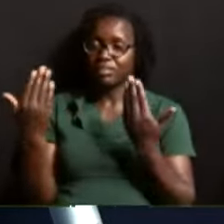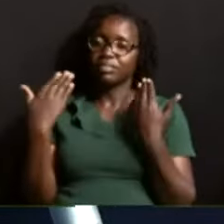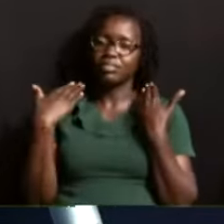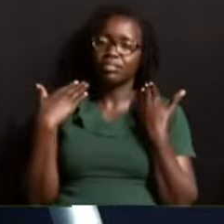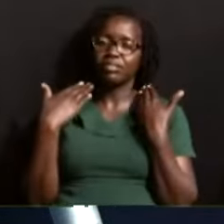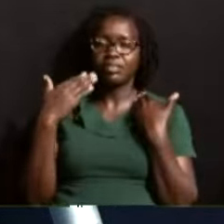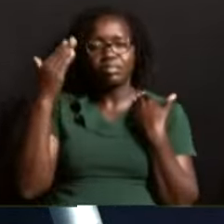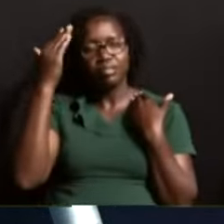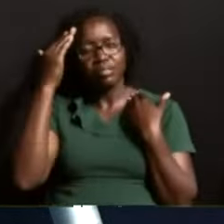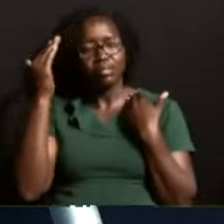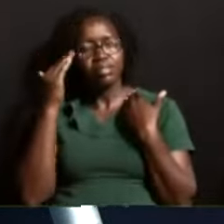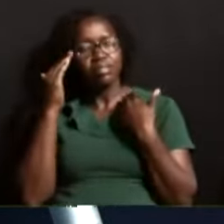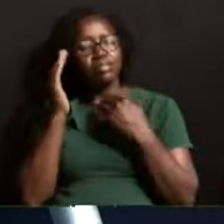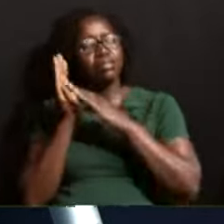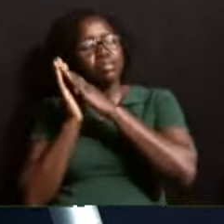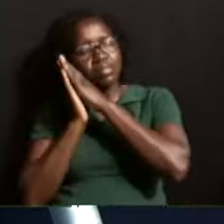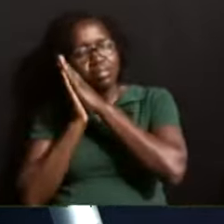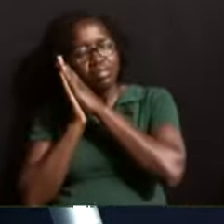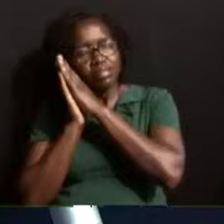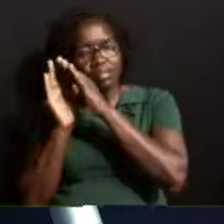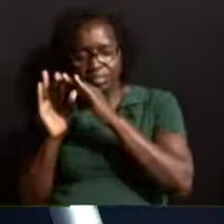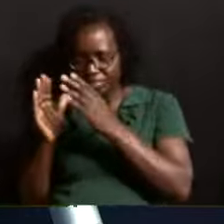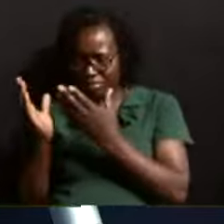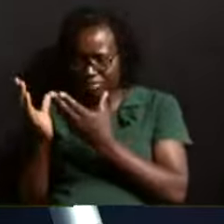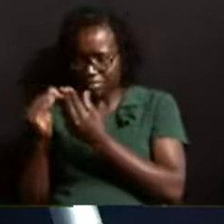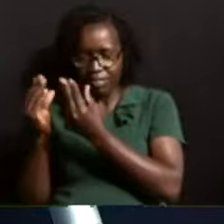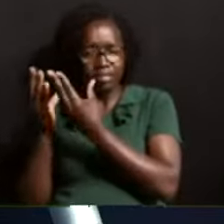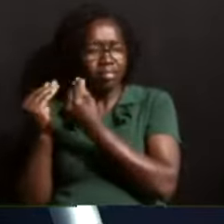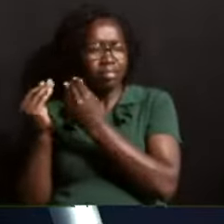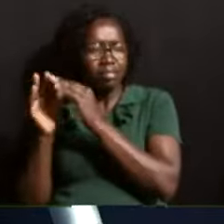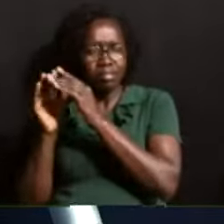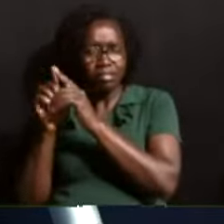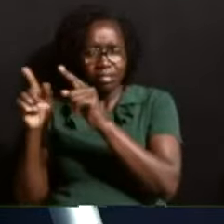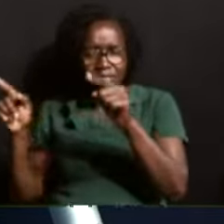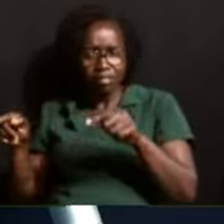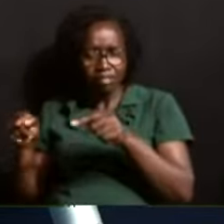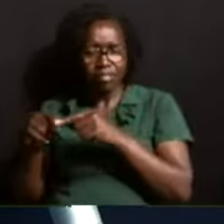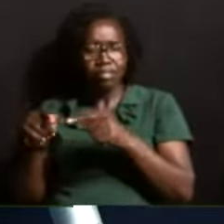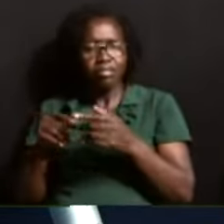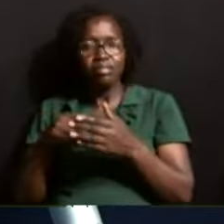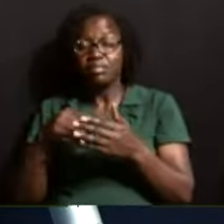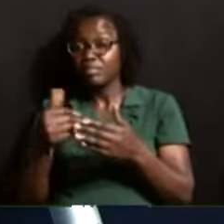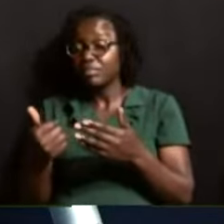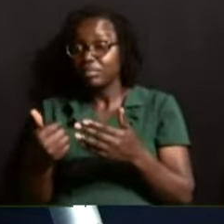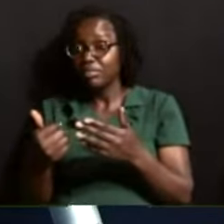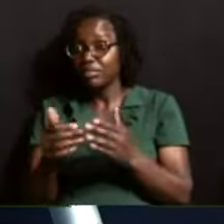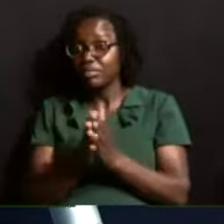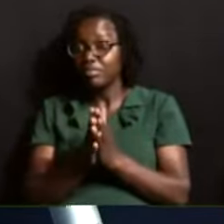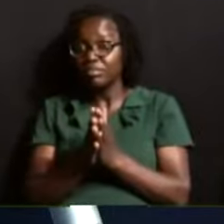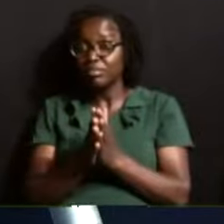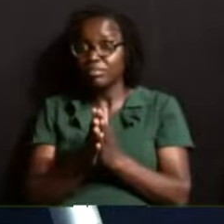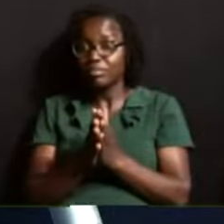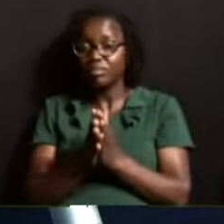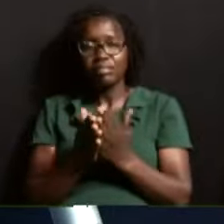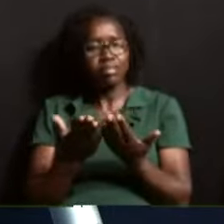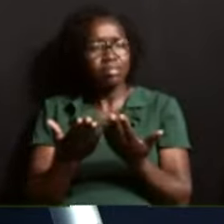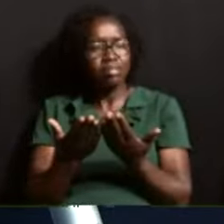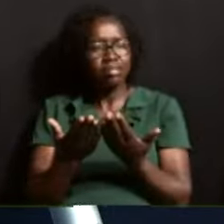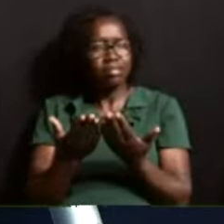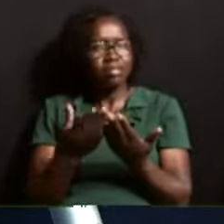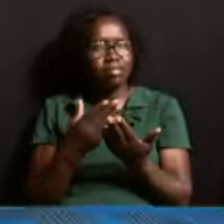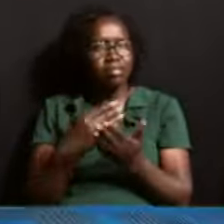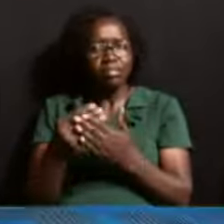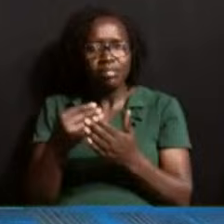on. And some people, their pillow is money. As long as I have